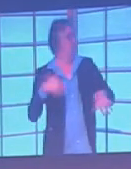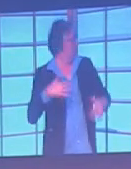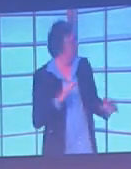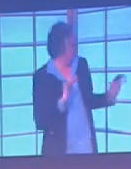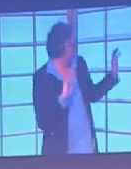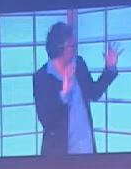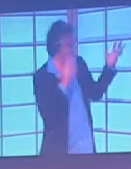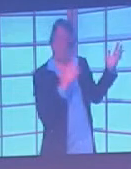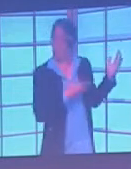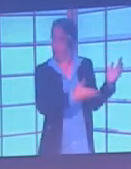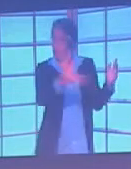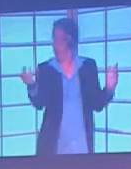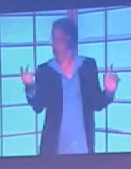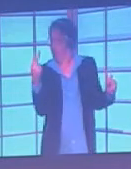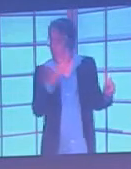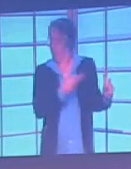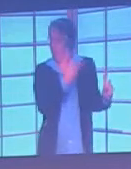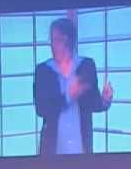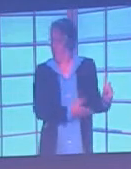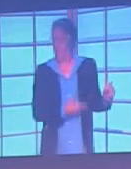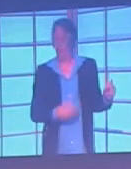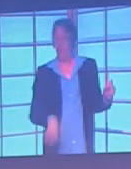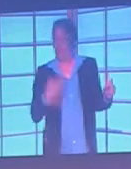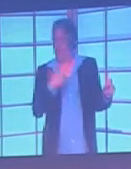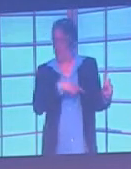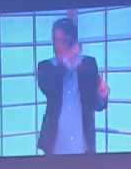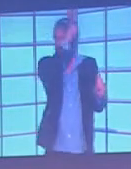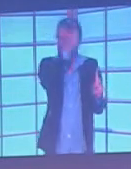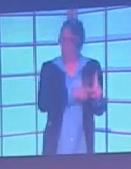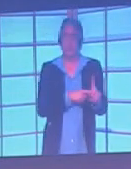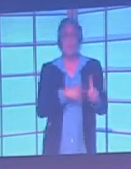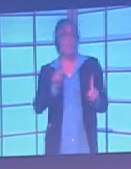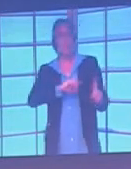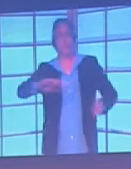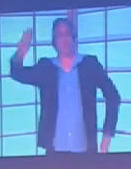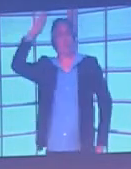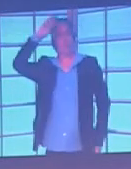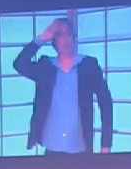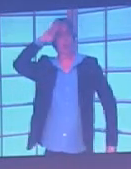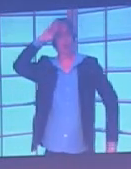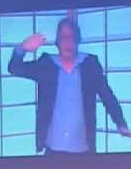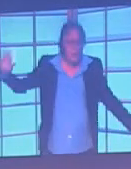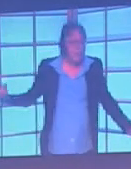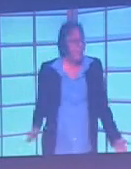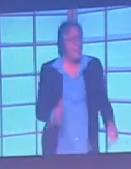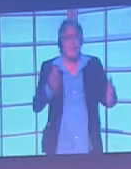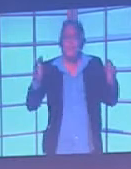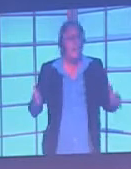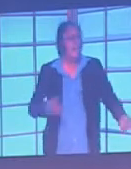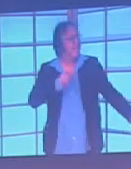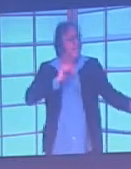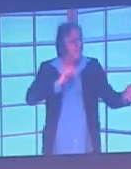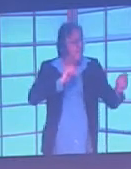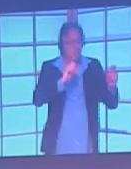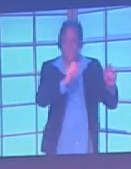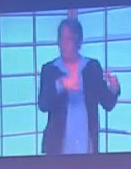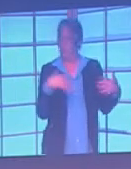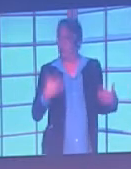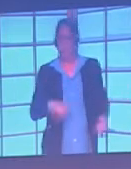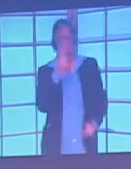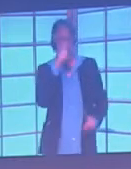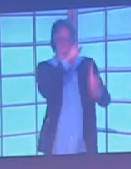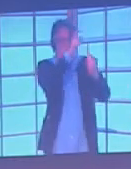to show, here again we have champions, Michal and his colleagues at KKN, really making the